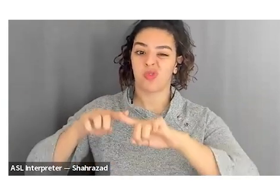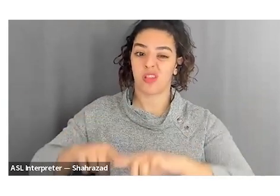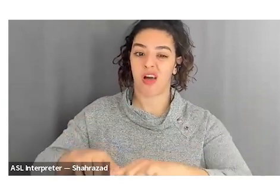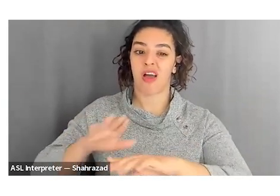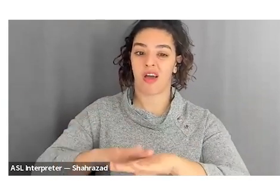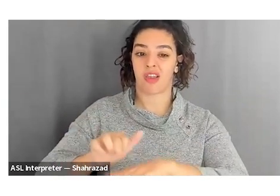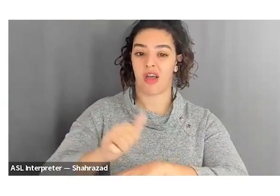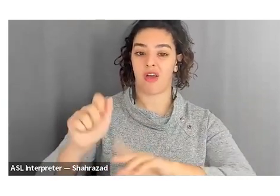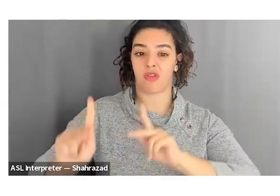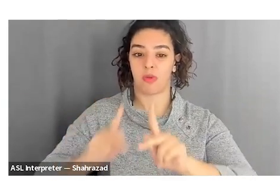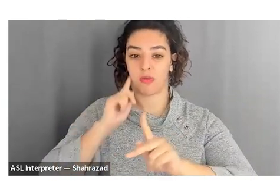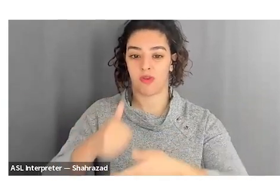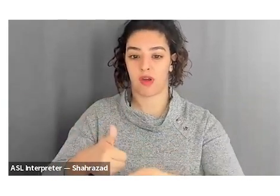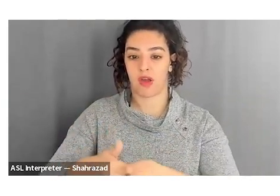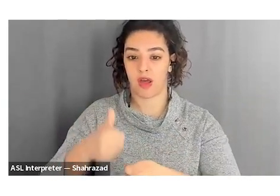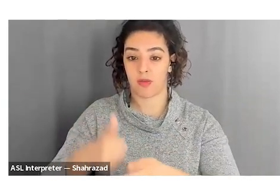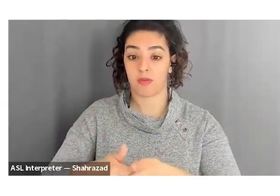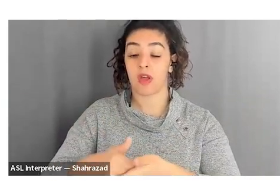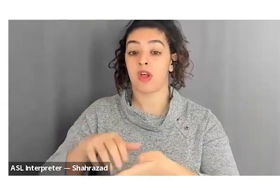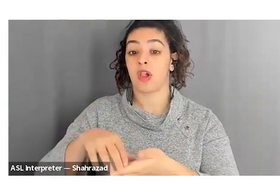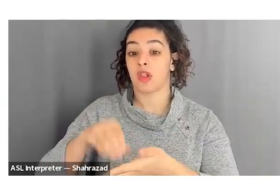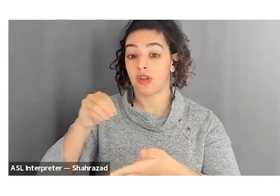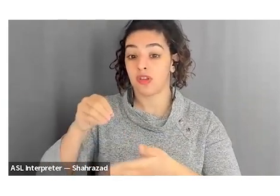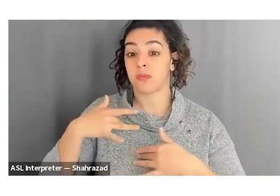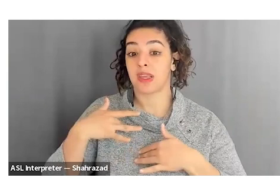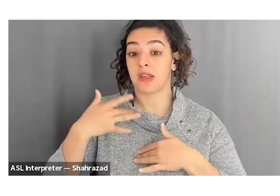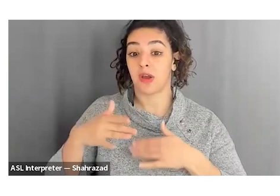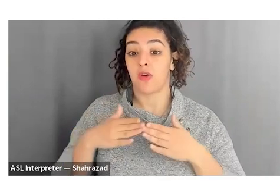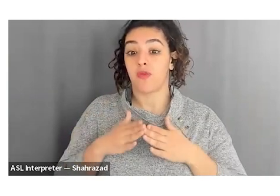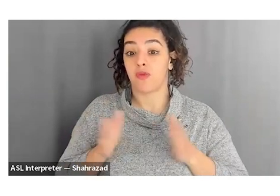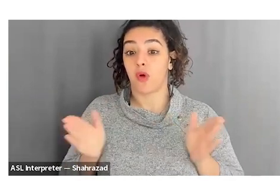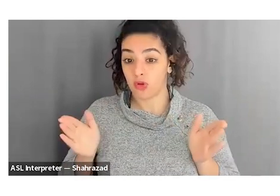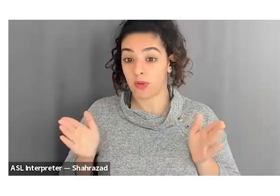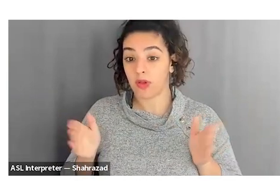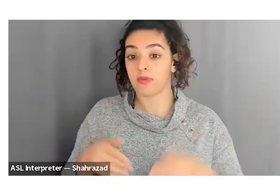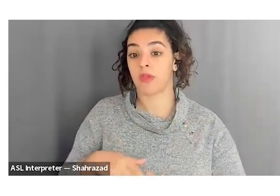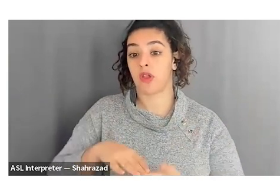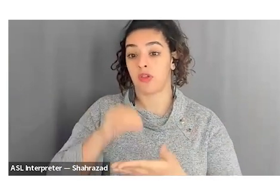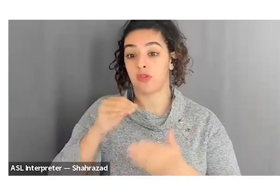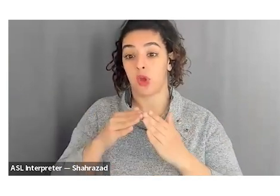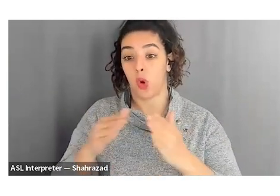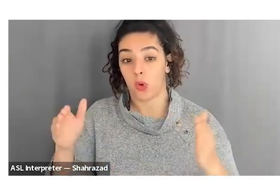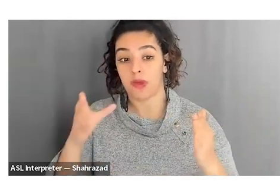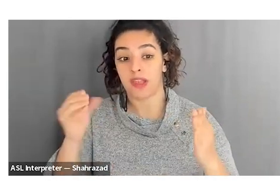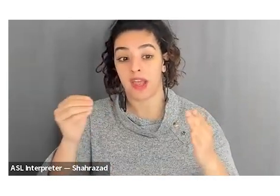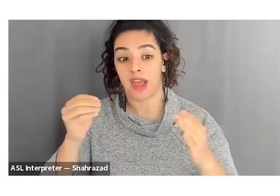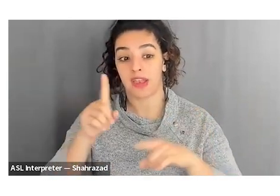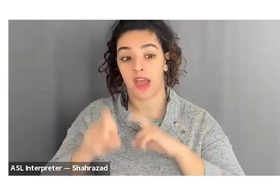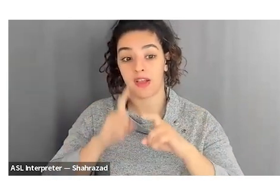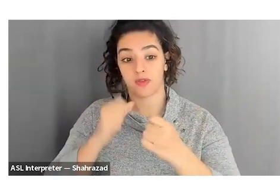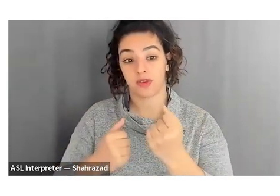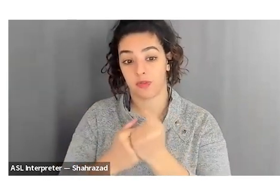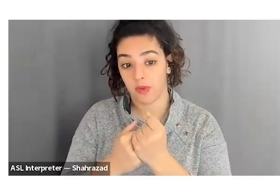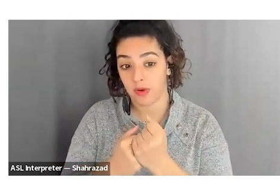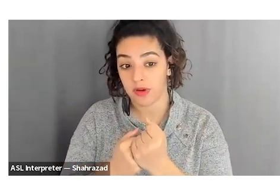ask for support from your partners, whether they're platonic, romantic, or intimate. And